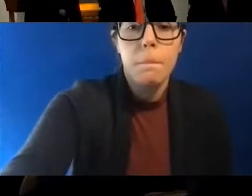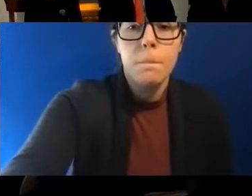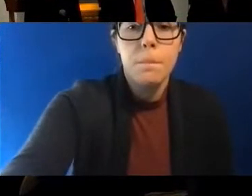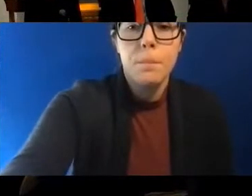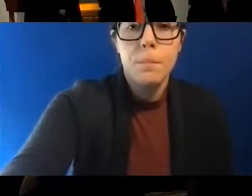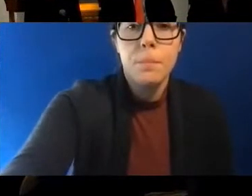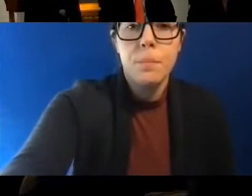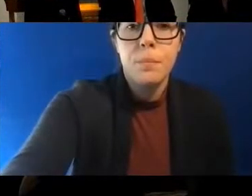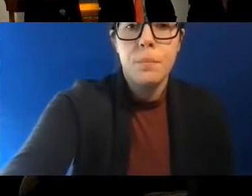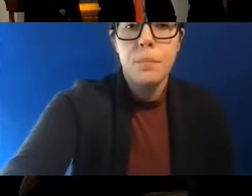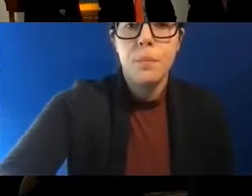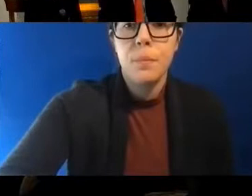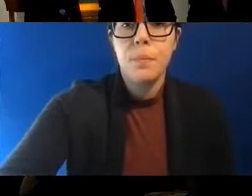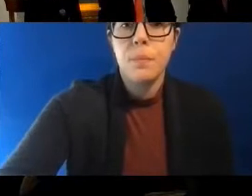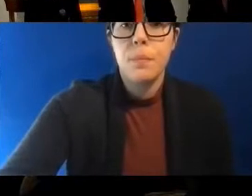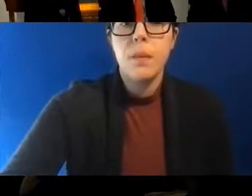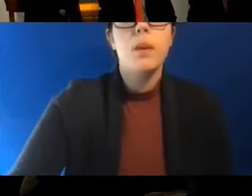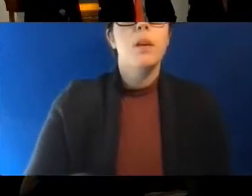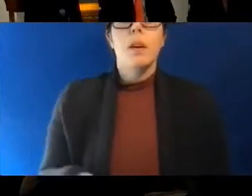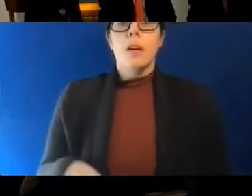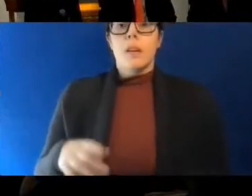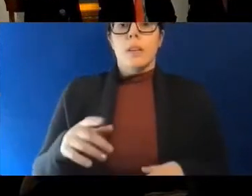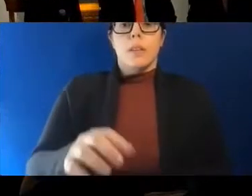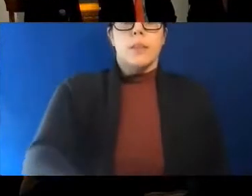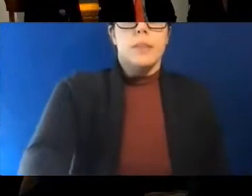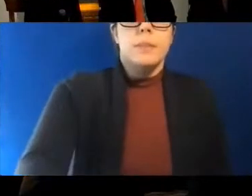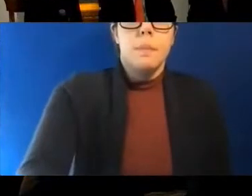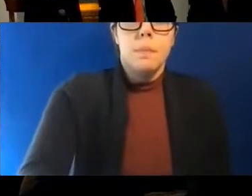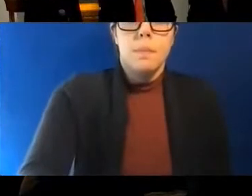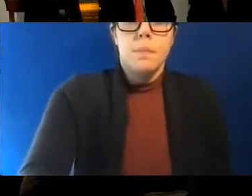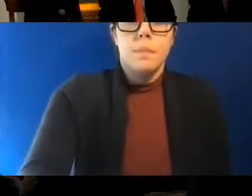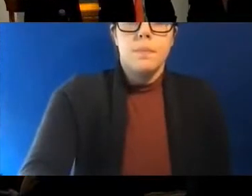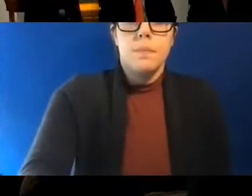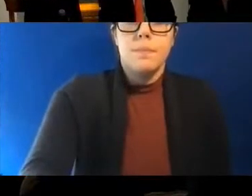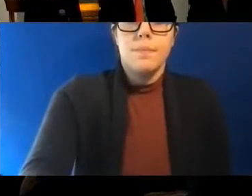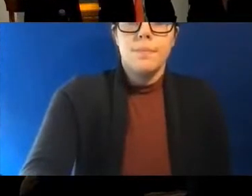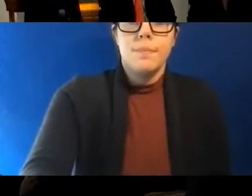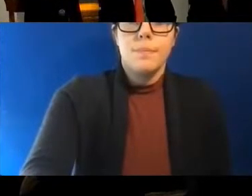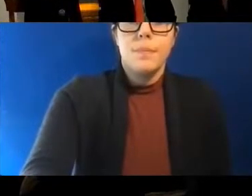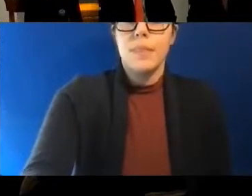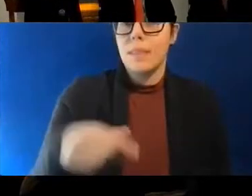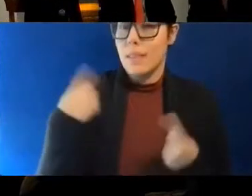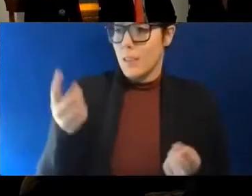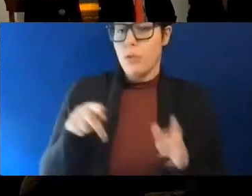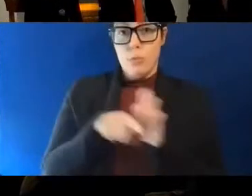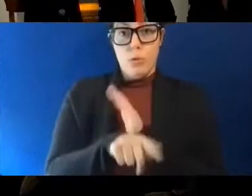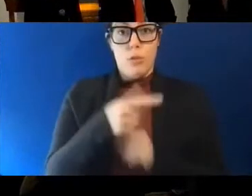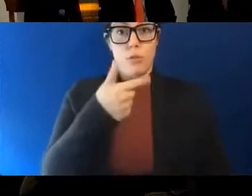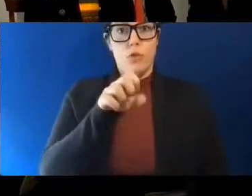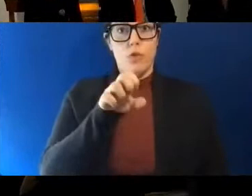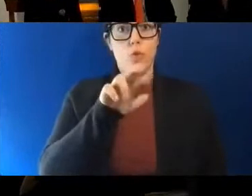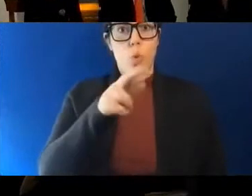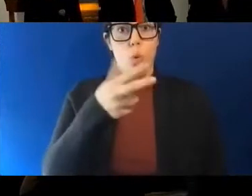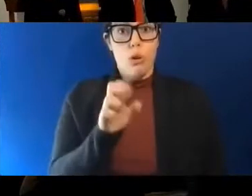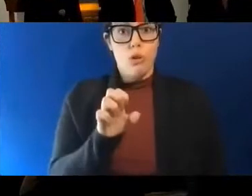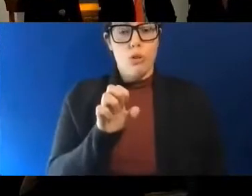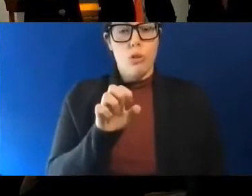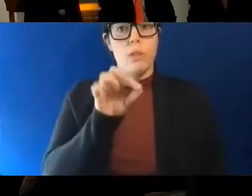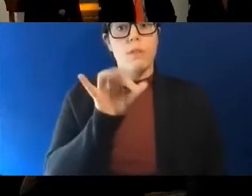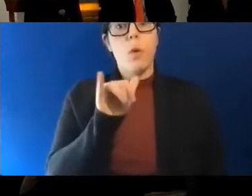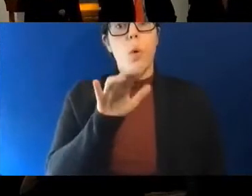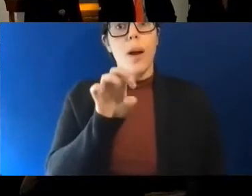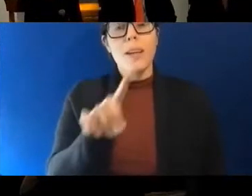done. Since the murder of George Floyd, a number of organizations in this room have made commitments or redoubled